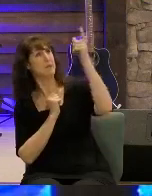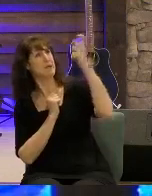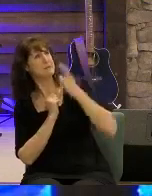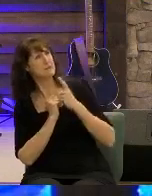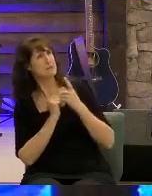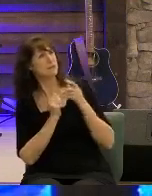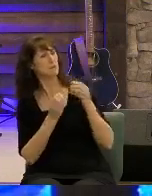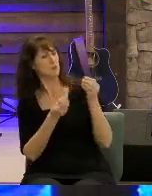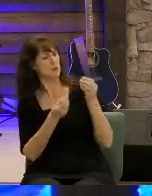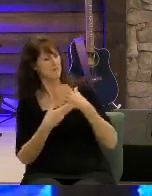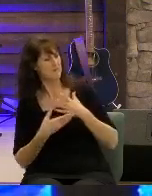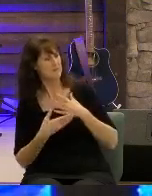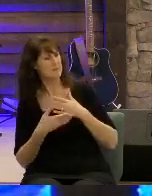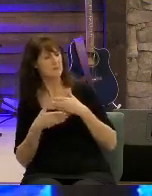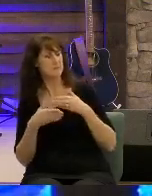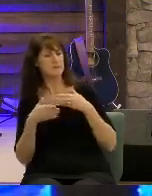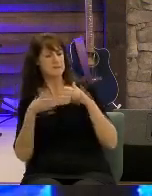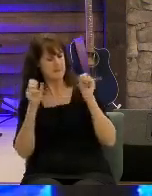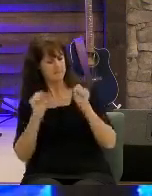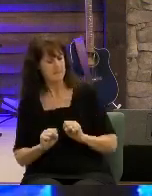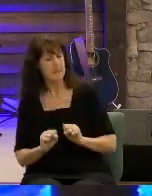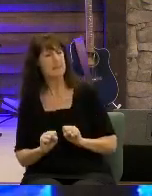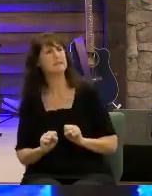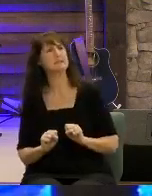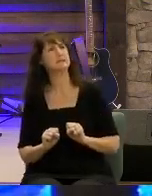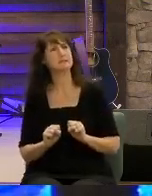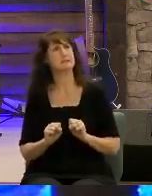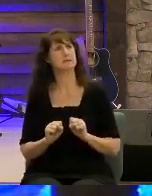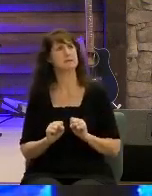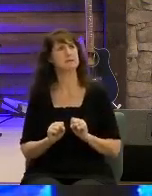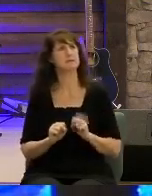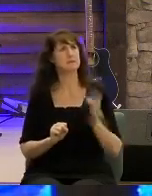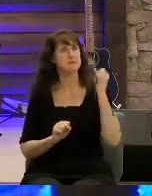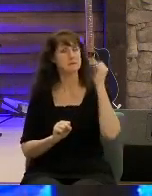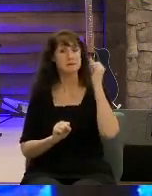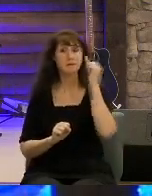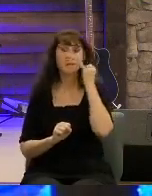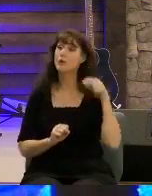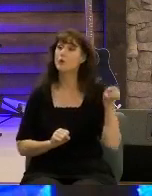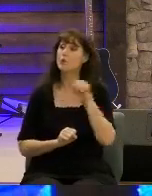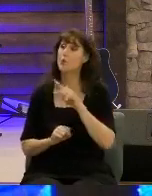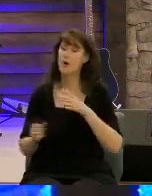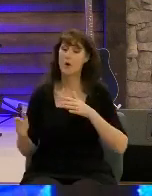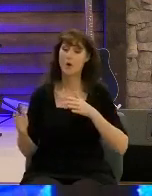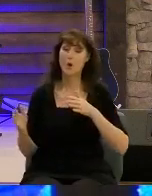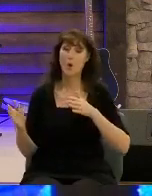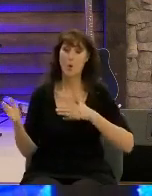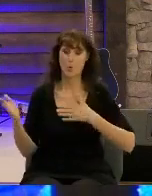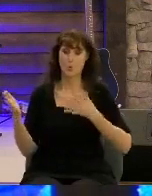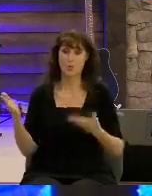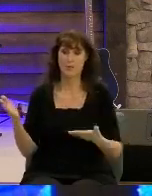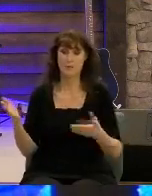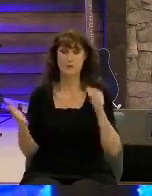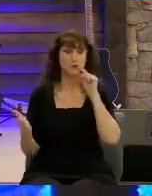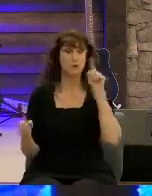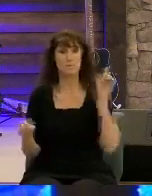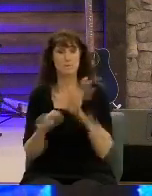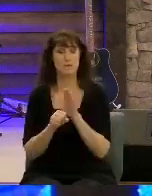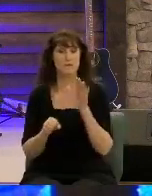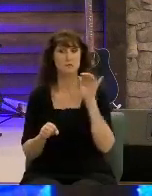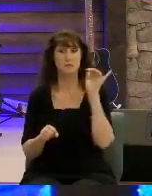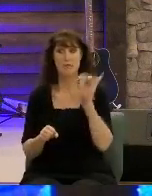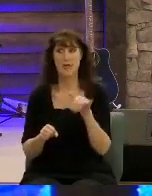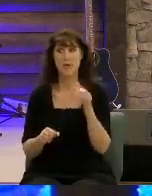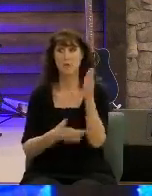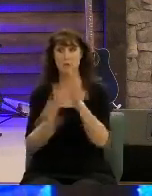means. So I just say to you, if you're willing to commit to that, I want you to raise your hand. Just raise your hand. Just raise your